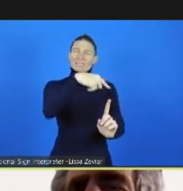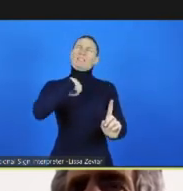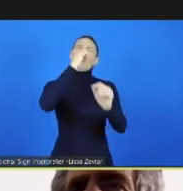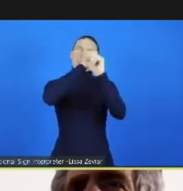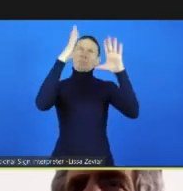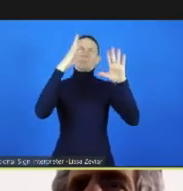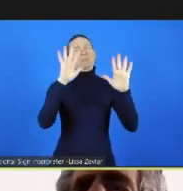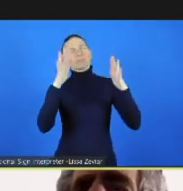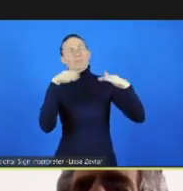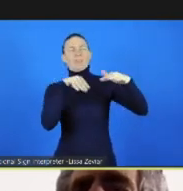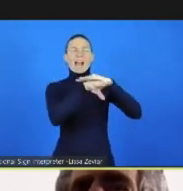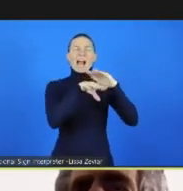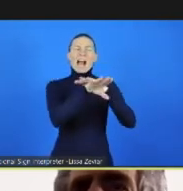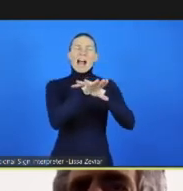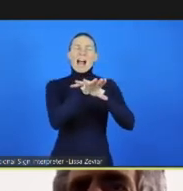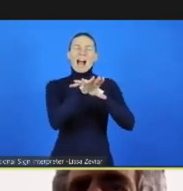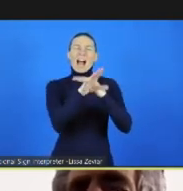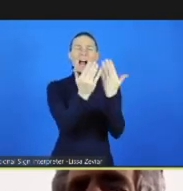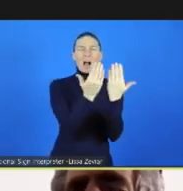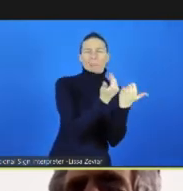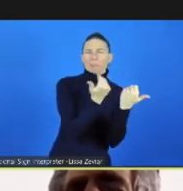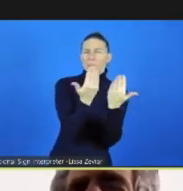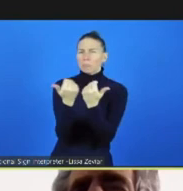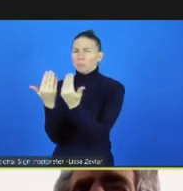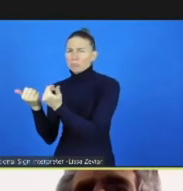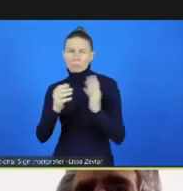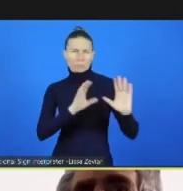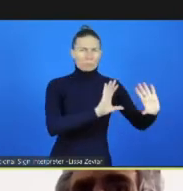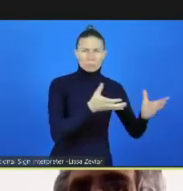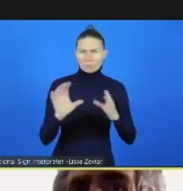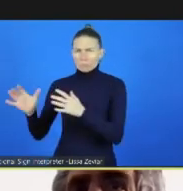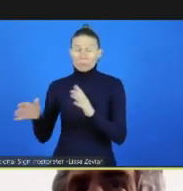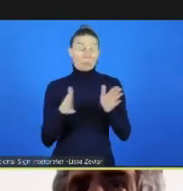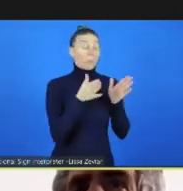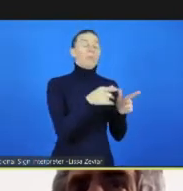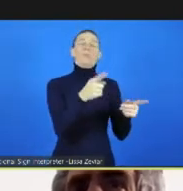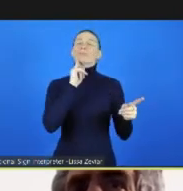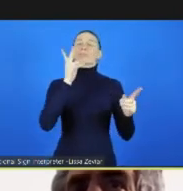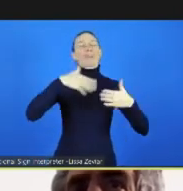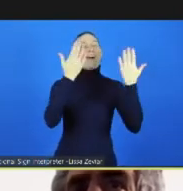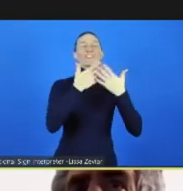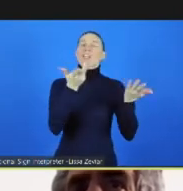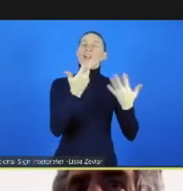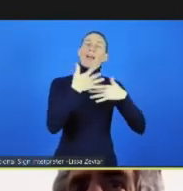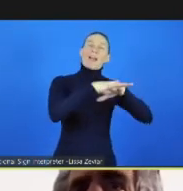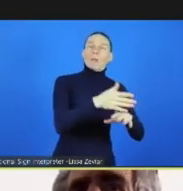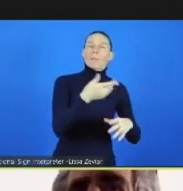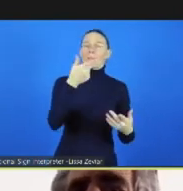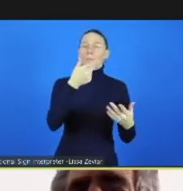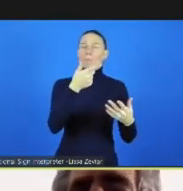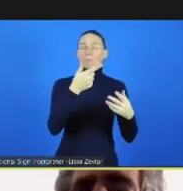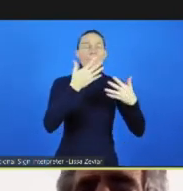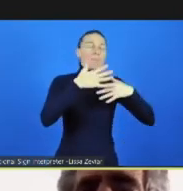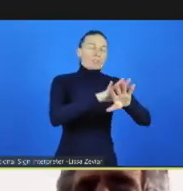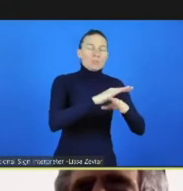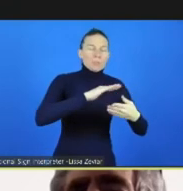various kind of broad arenas. First, mainstream access, the everyday laptop. And we all